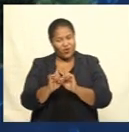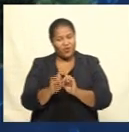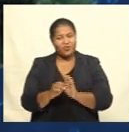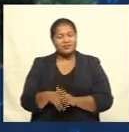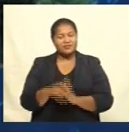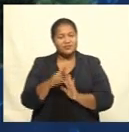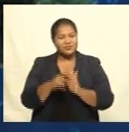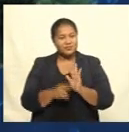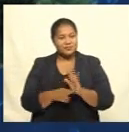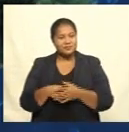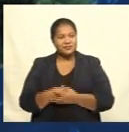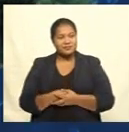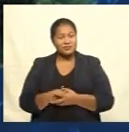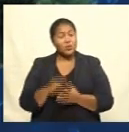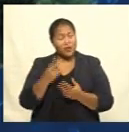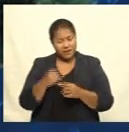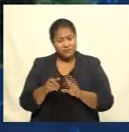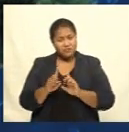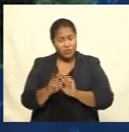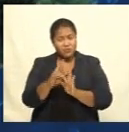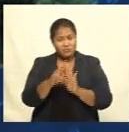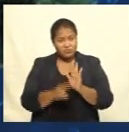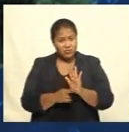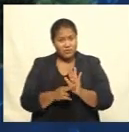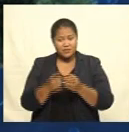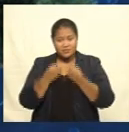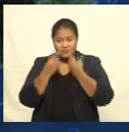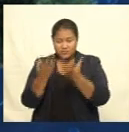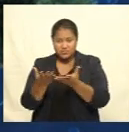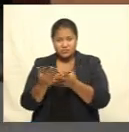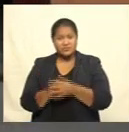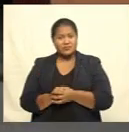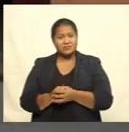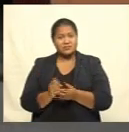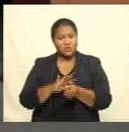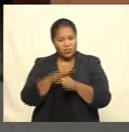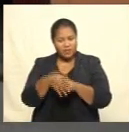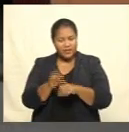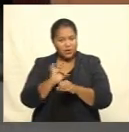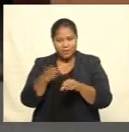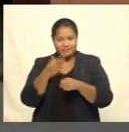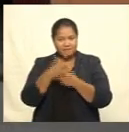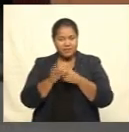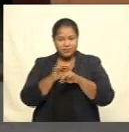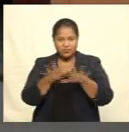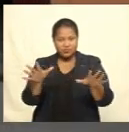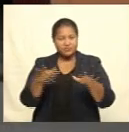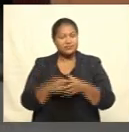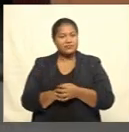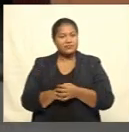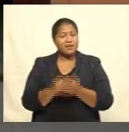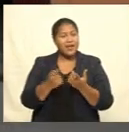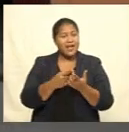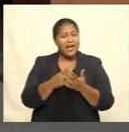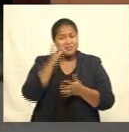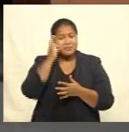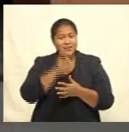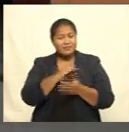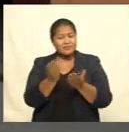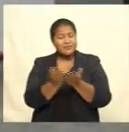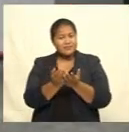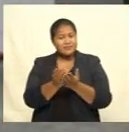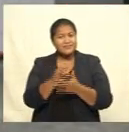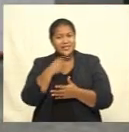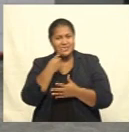what they're doing. We have to follow the rules because it's very important that this thing doesn't get out of hand. The Sri Sanatan Dharam Pratinidhi Sabha of Fiji has suspended